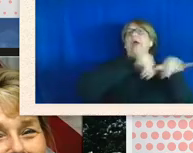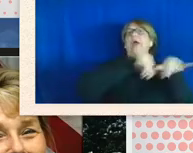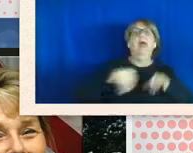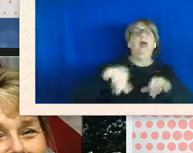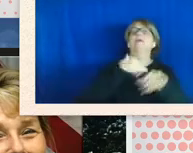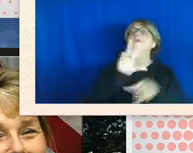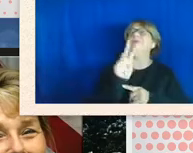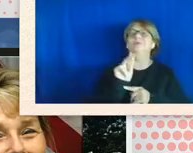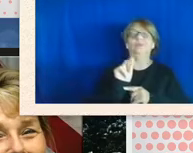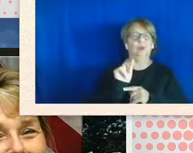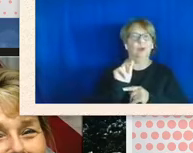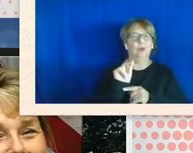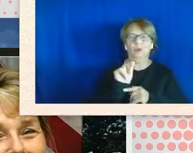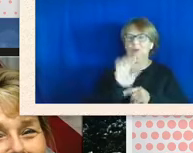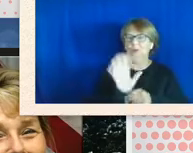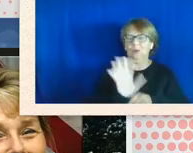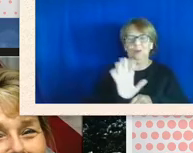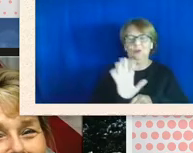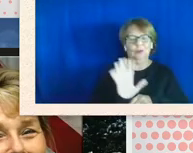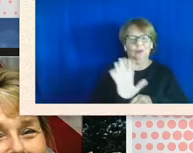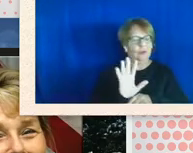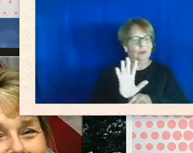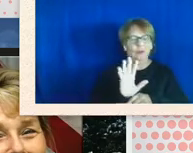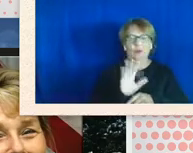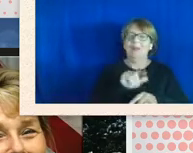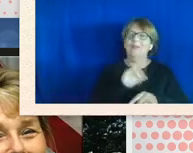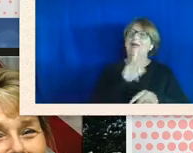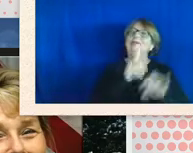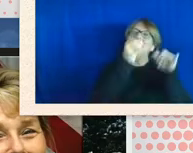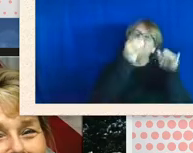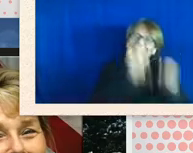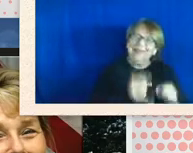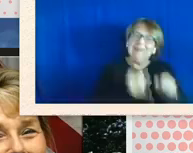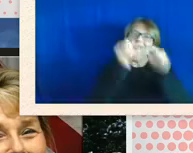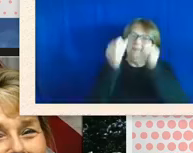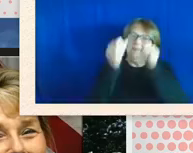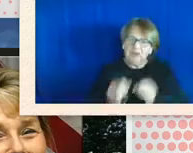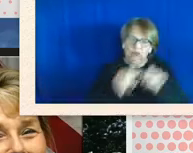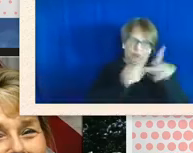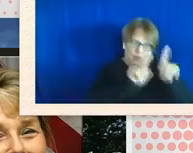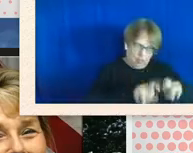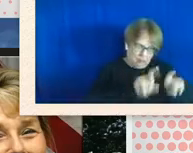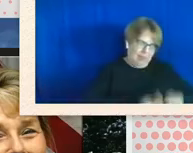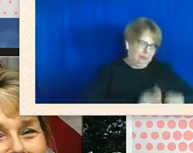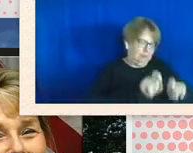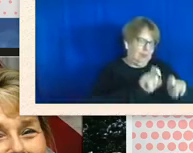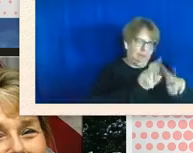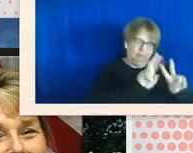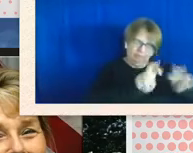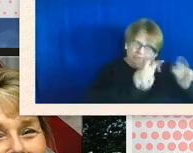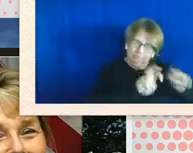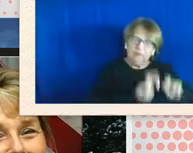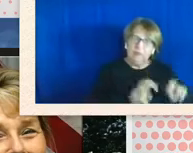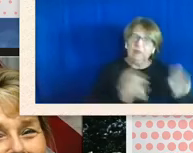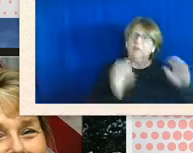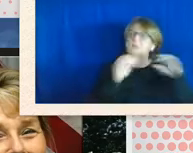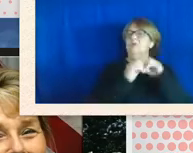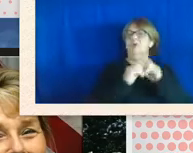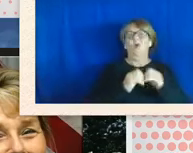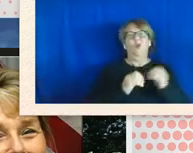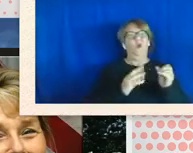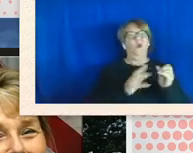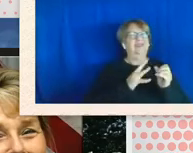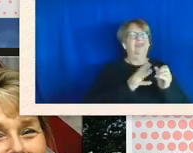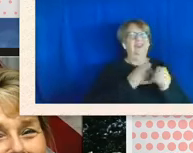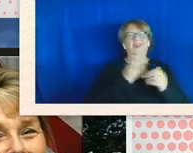is an individual assessment so that we, and it's much more sophisticated than it was. Of course, it was a